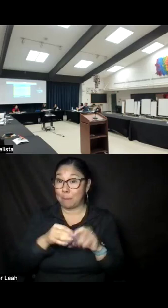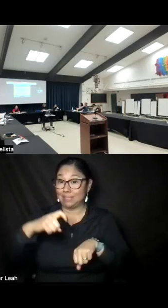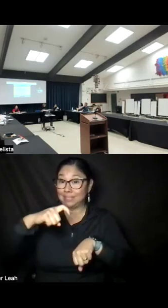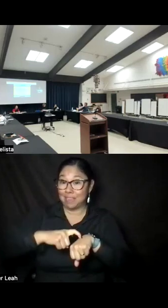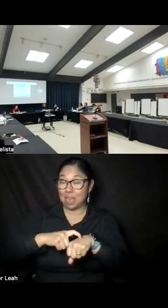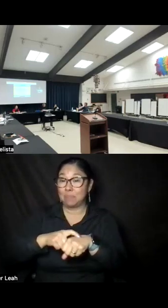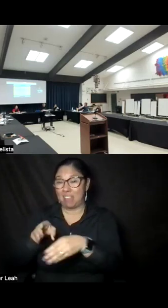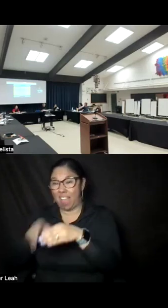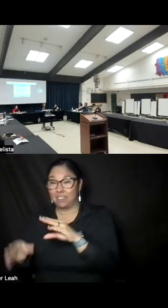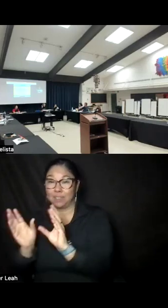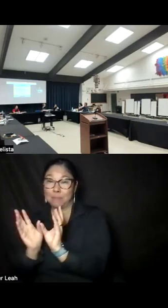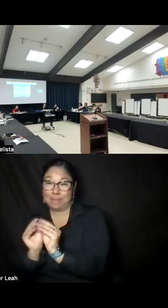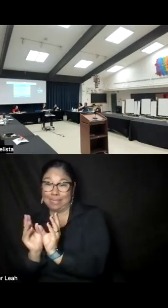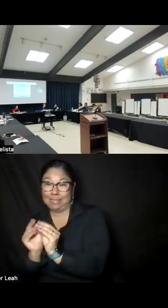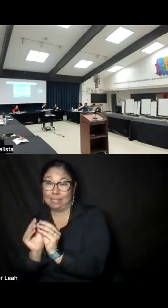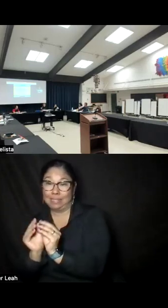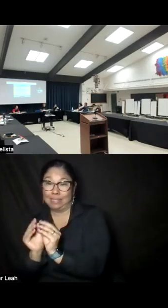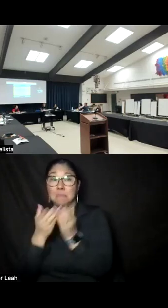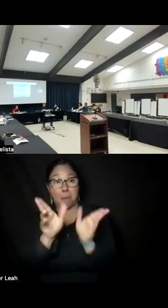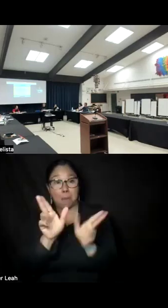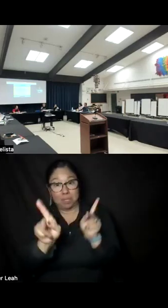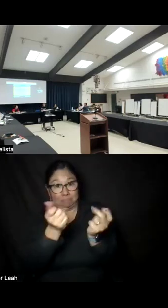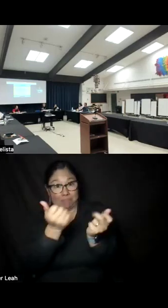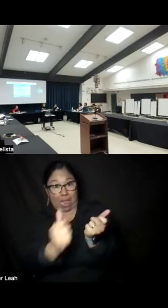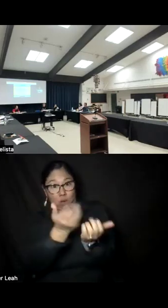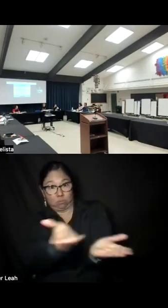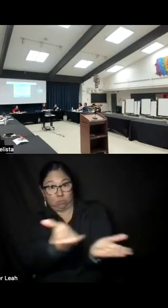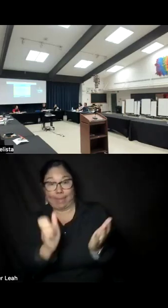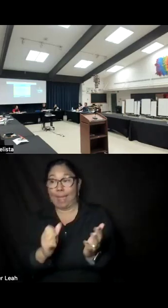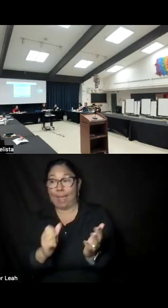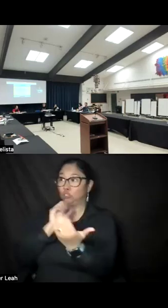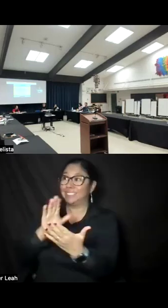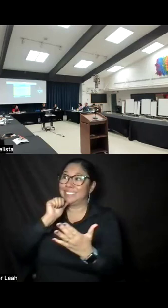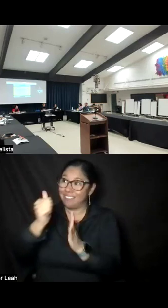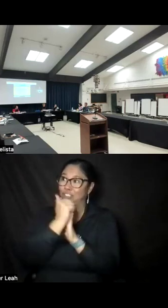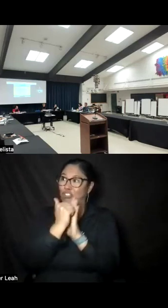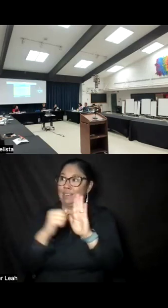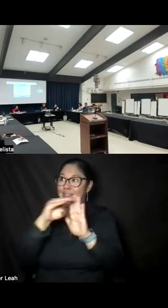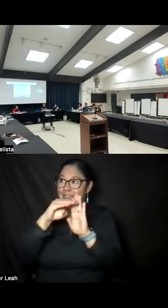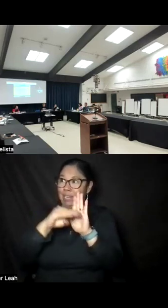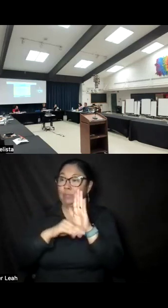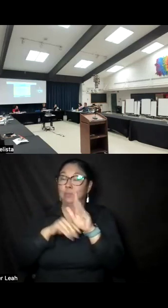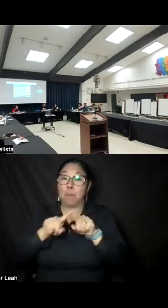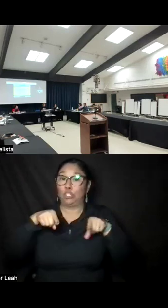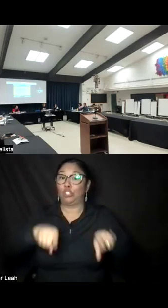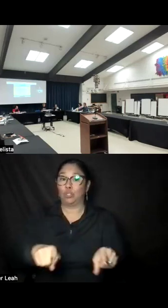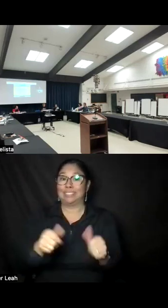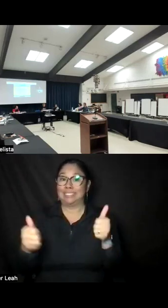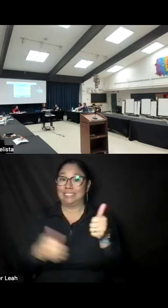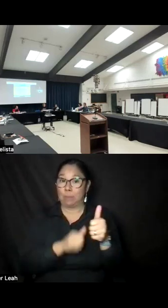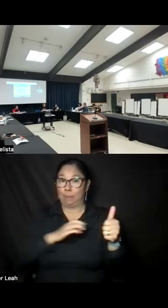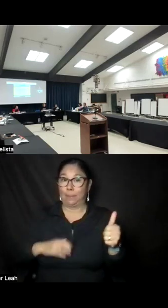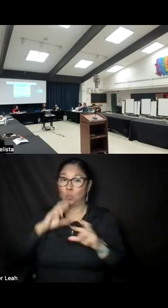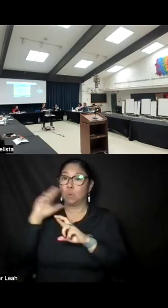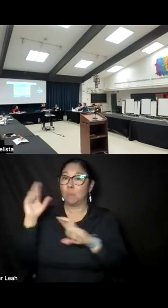our meeting where public can address the SSC on non-agenda items. But during the subcommittee report,